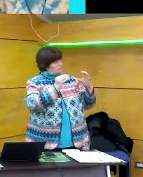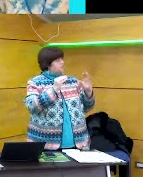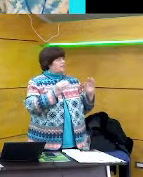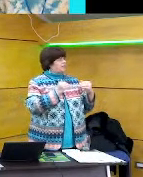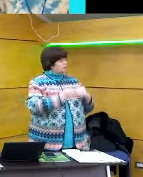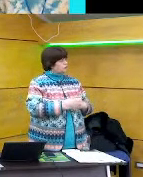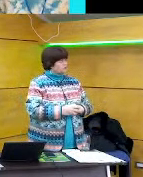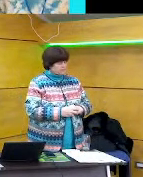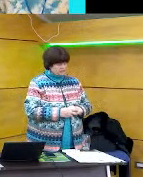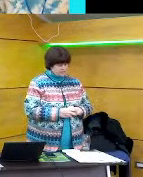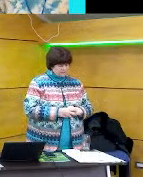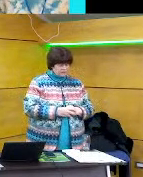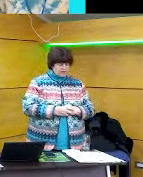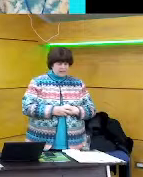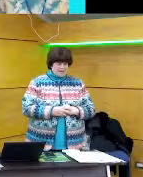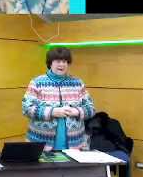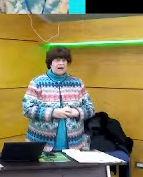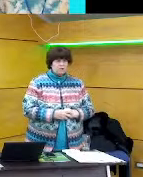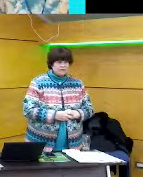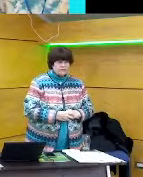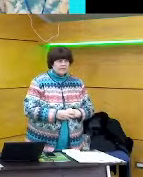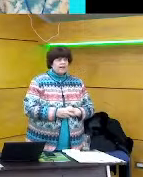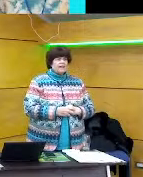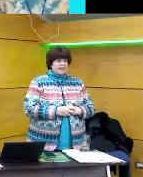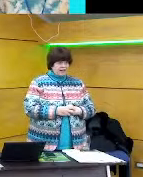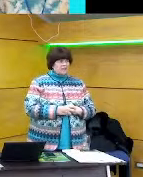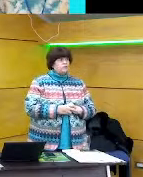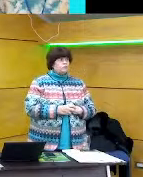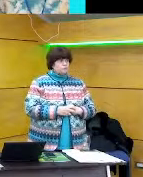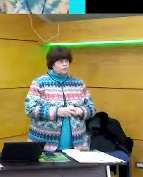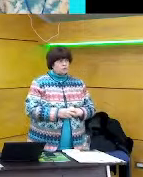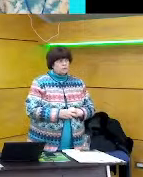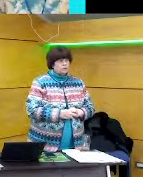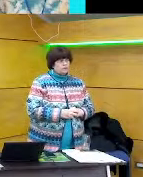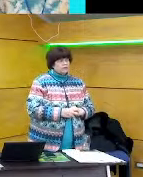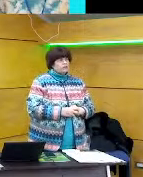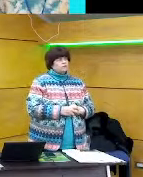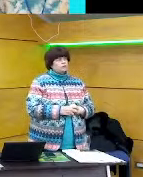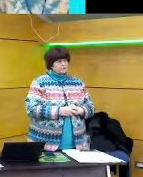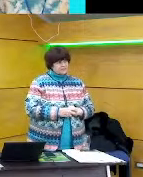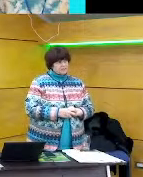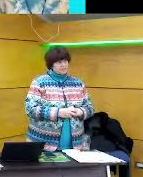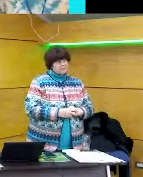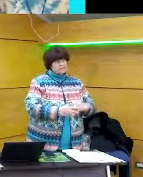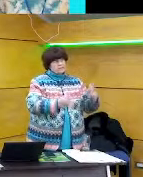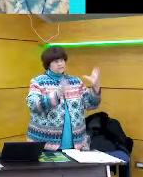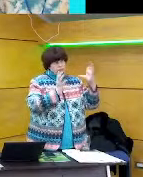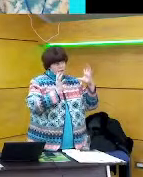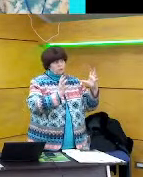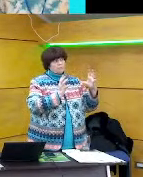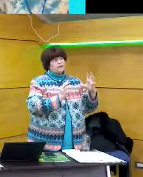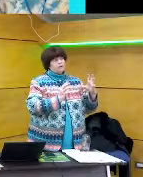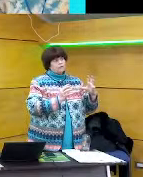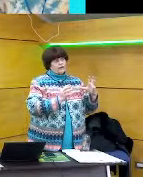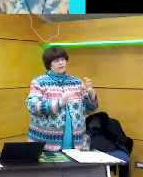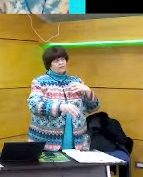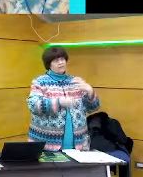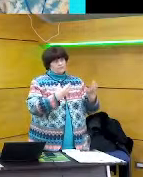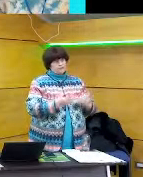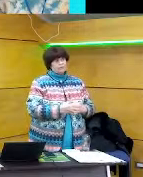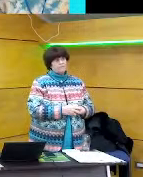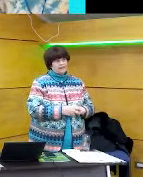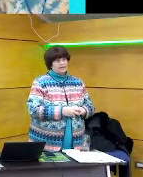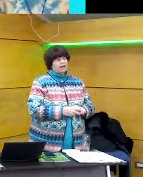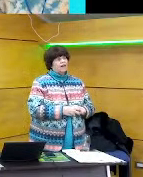and understanding short sentences. Now it's, can you do short sentences, short paragraph,